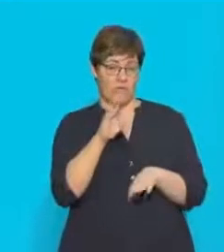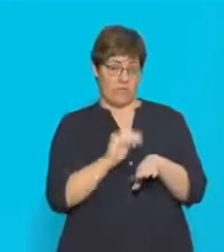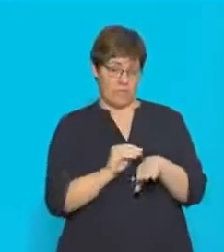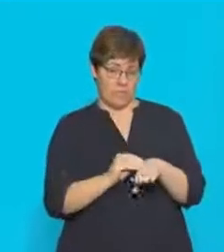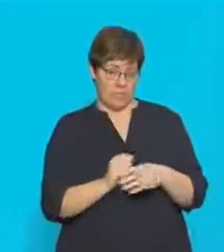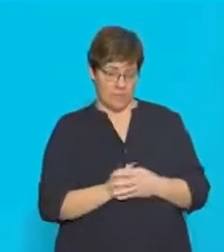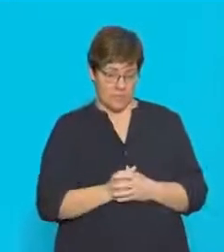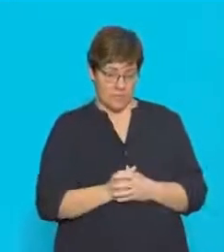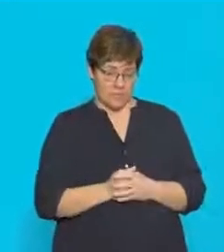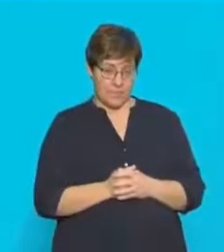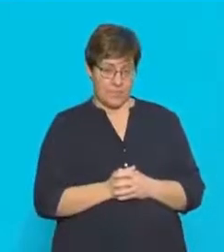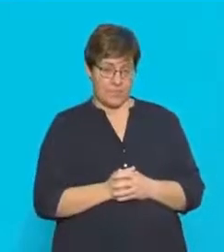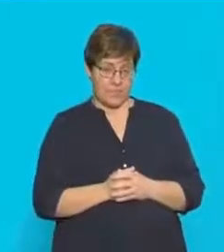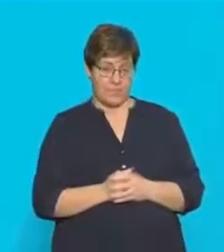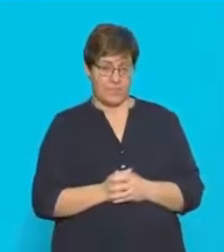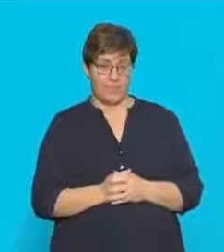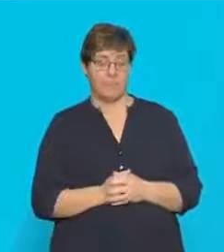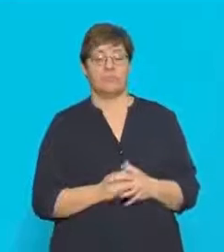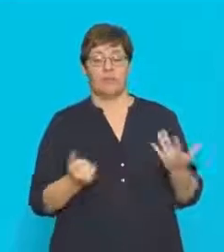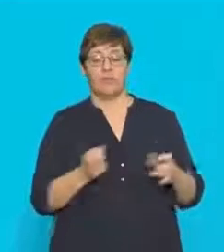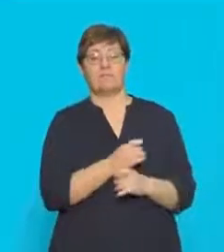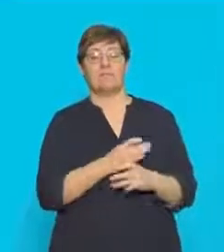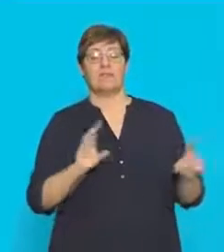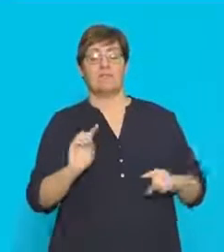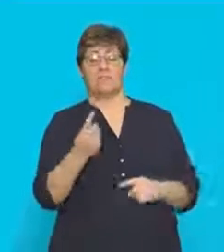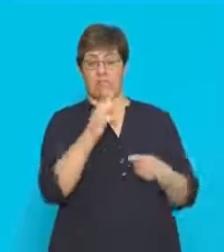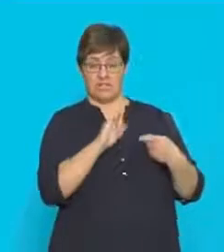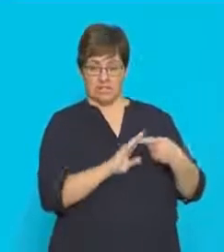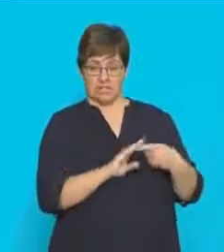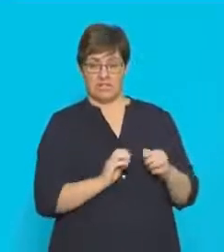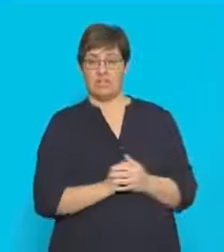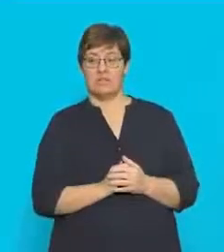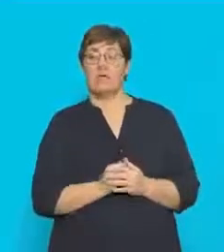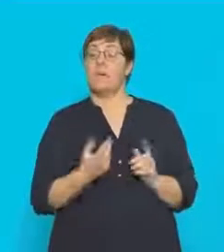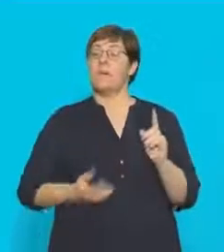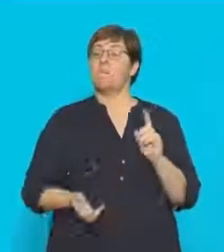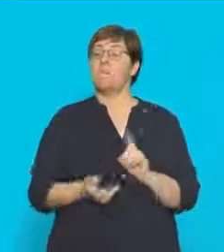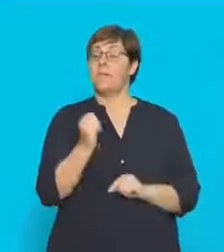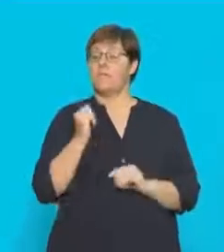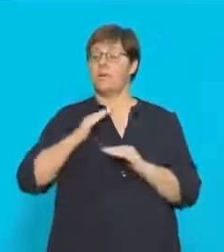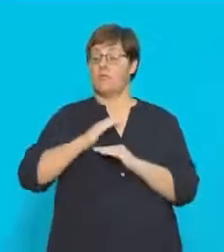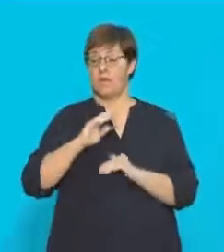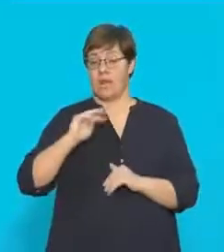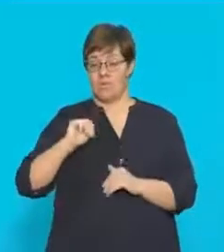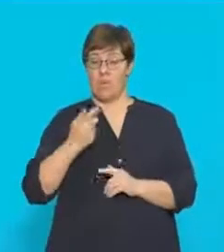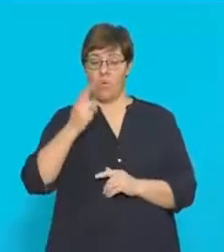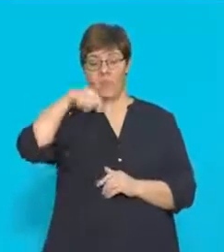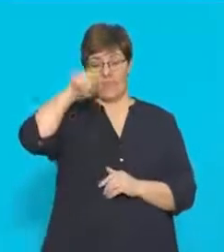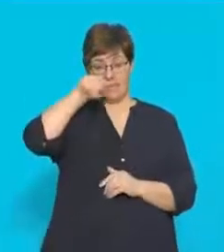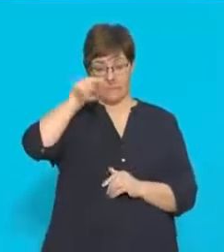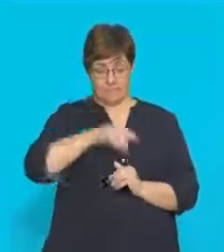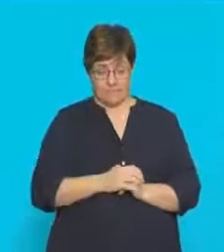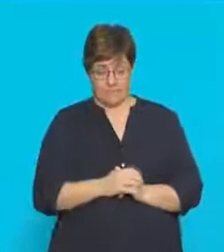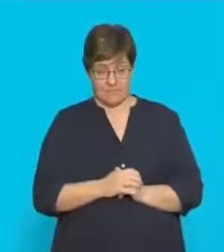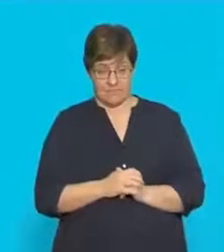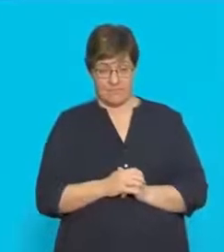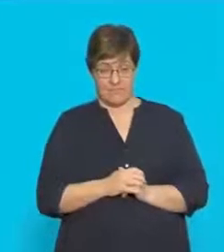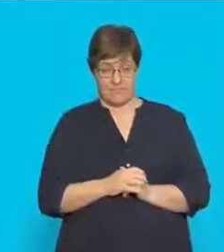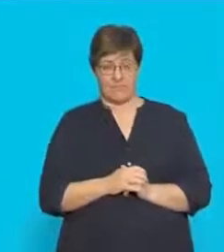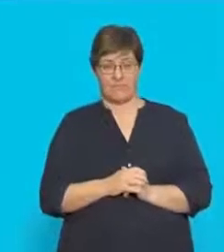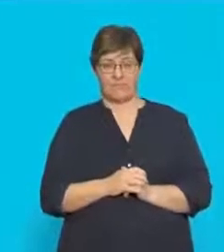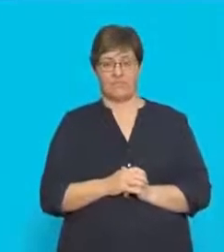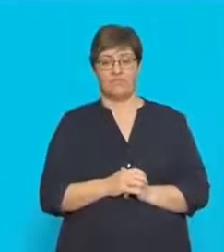this triangle. So let's start at the first step, and the first step we're going to do is find theta. Let's get